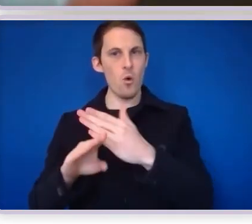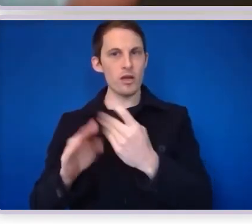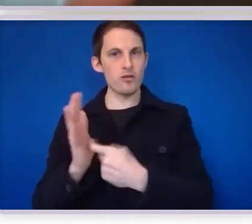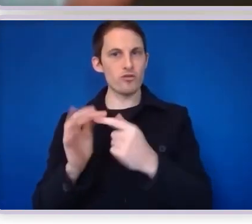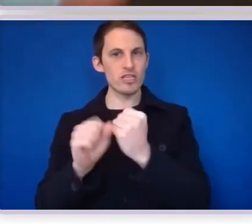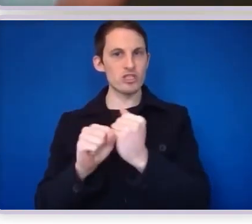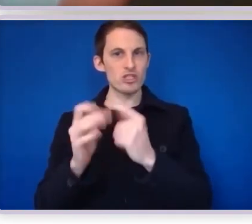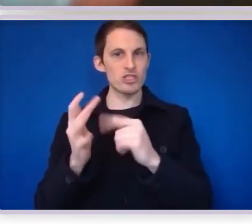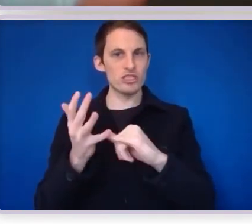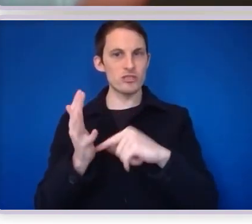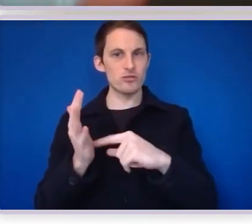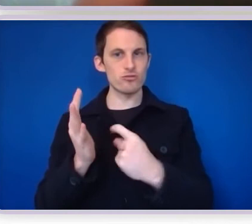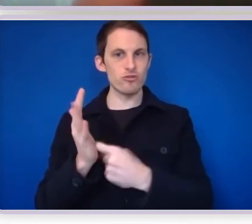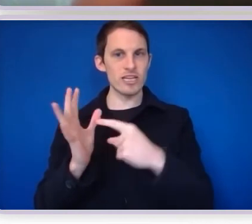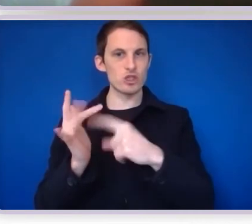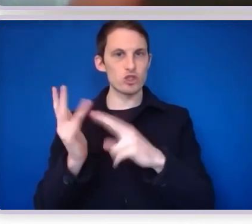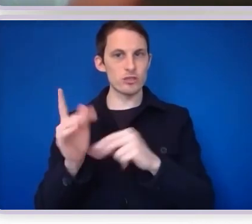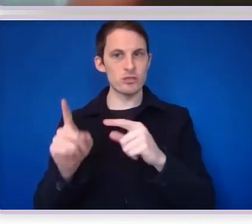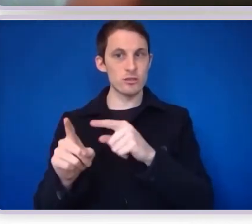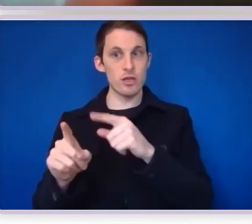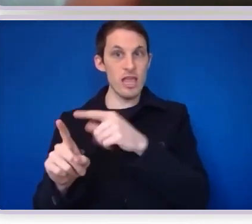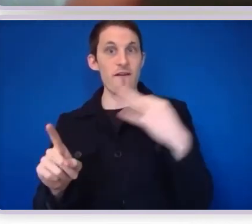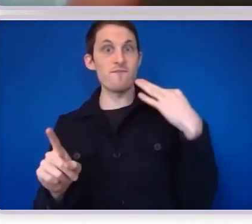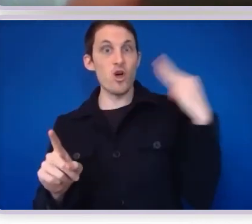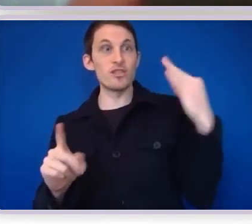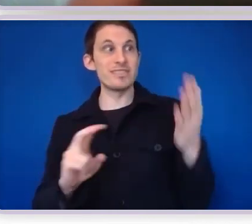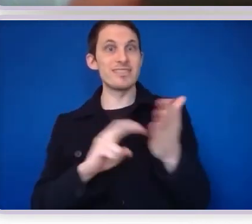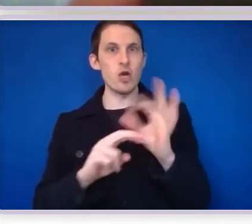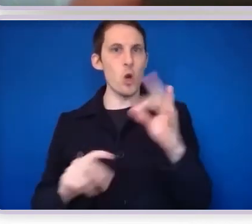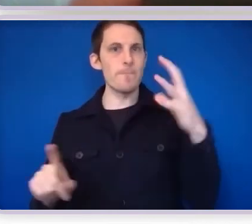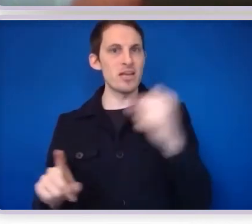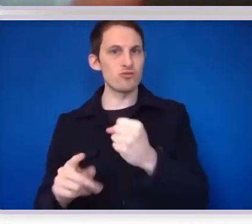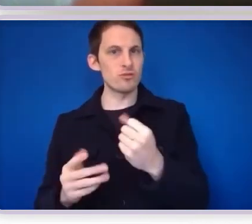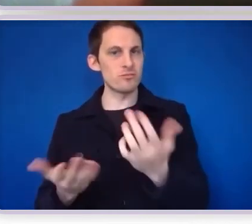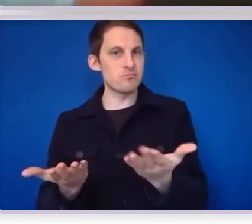not mandatory? Yeah, that's a really good question.